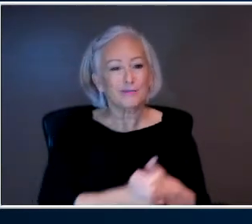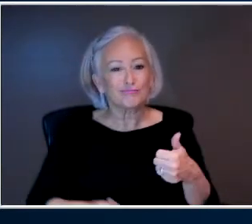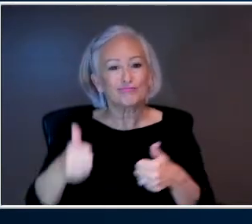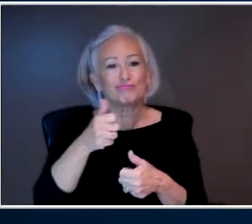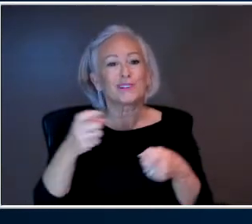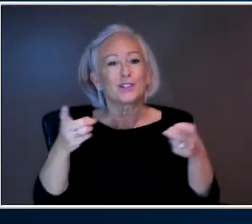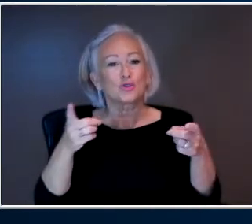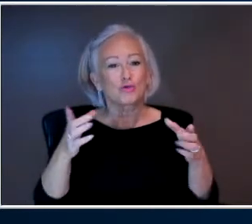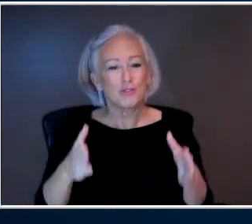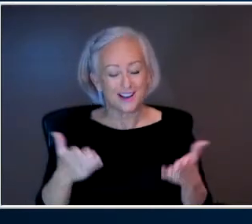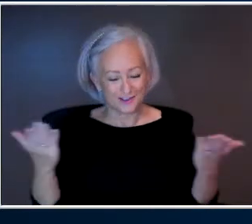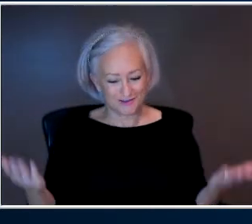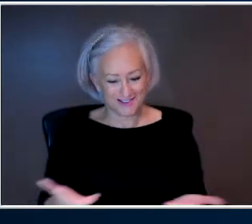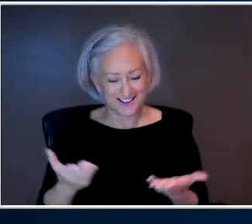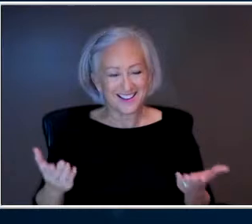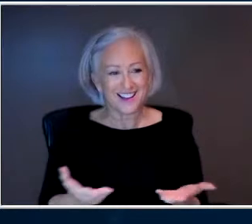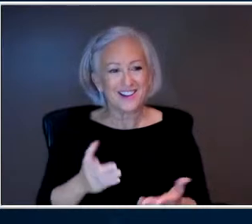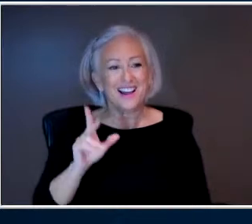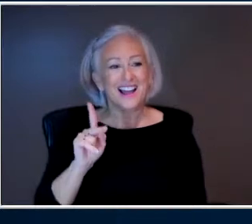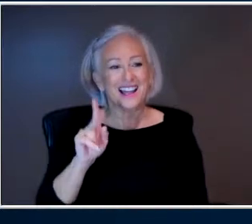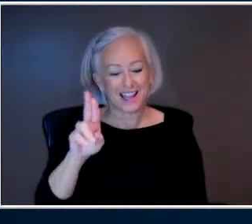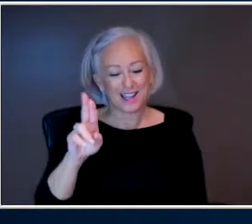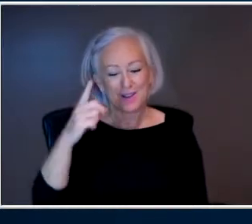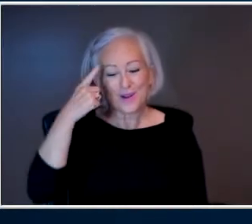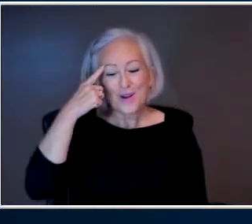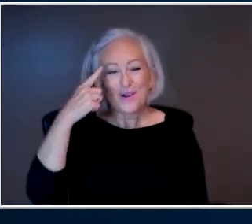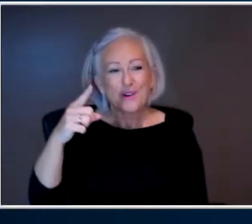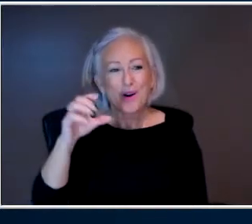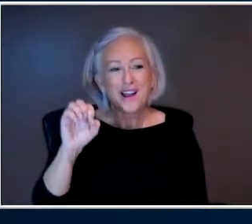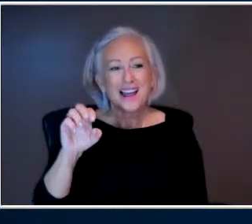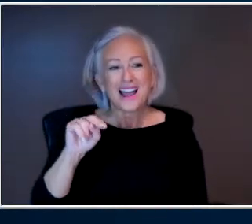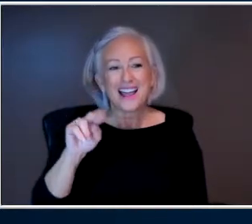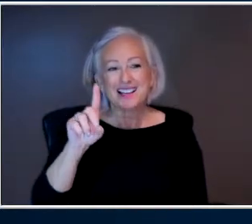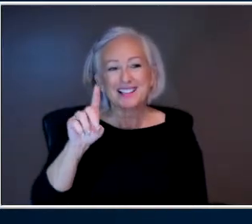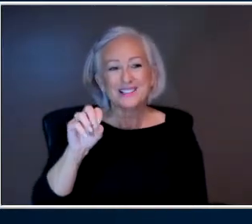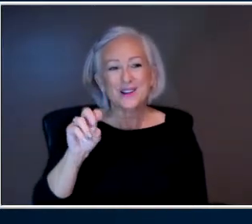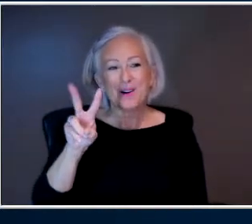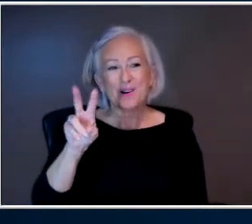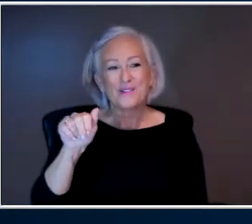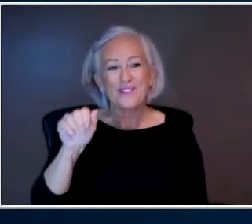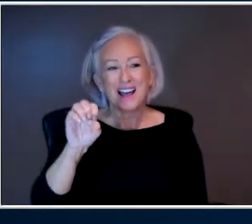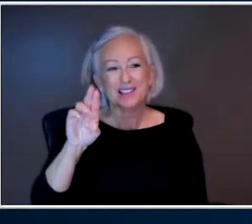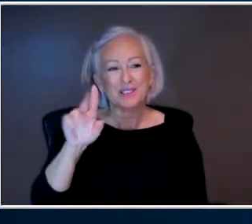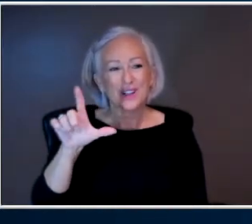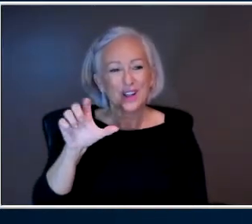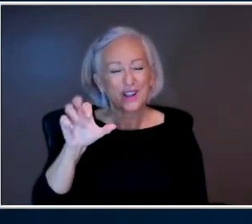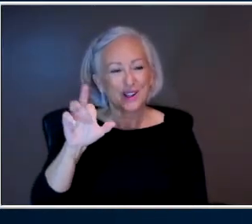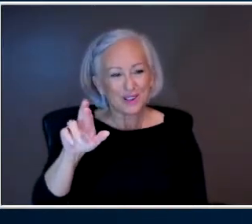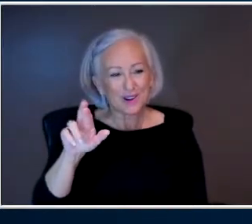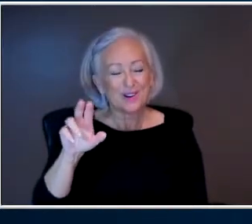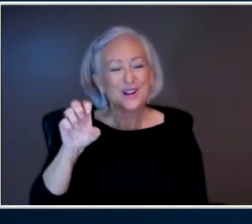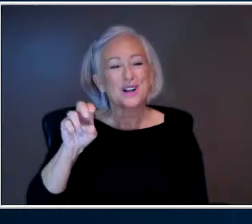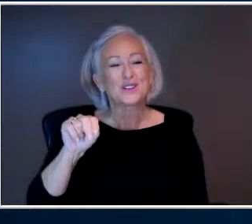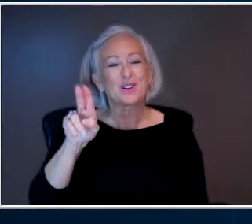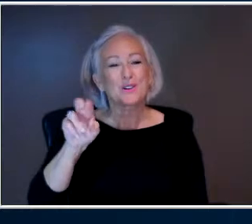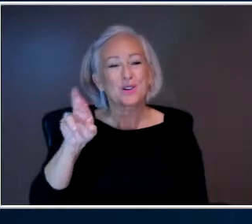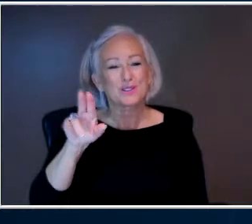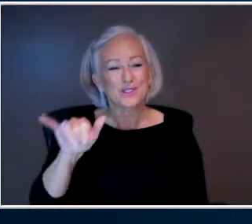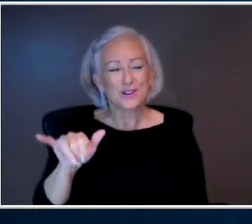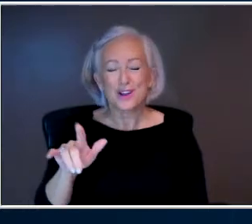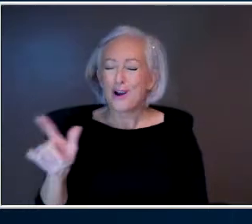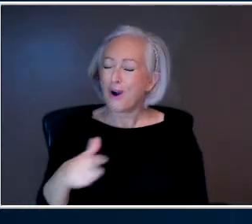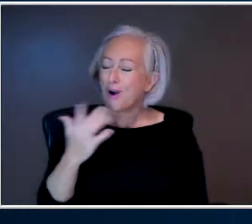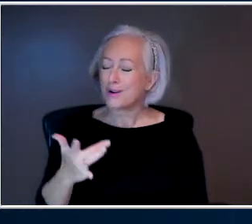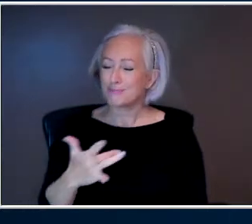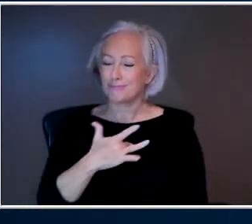see your patients. Oh, yeah, no, you guys always get me with these stories. Every time. It is emotional for you. Absolutely. To see this